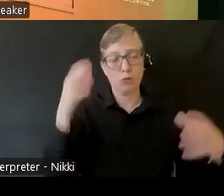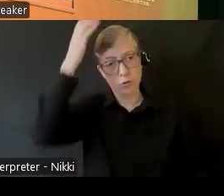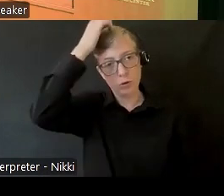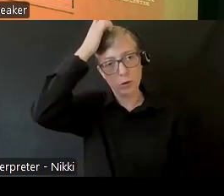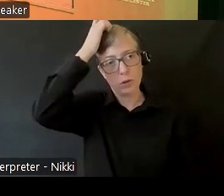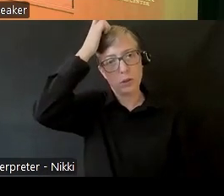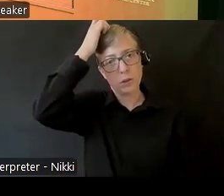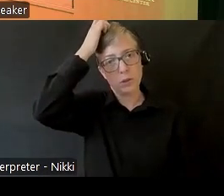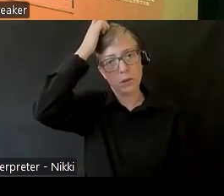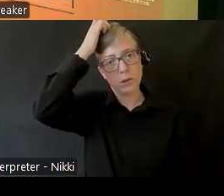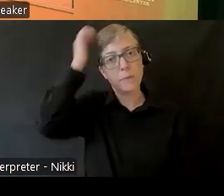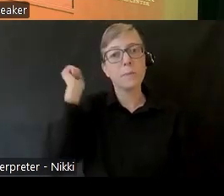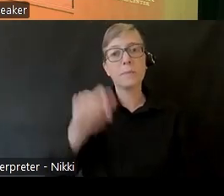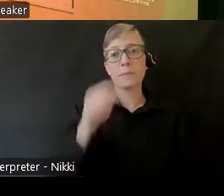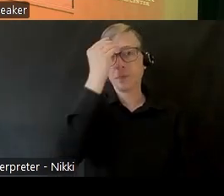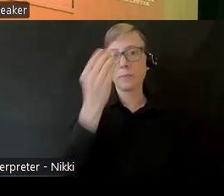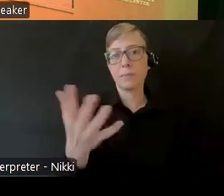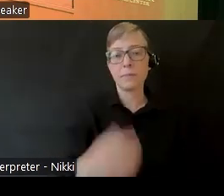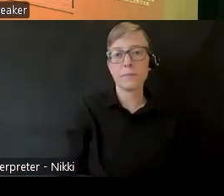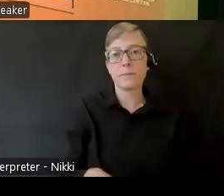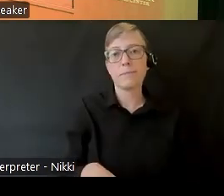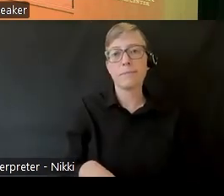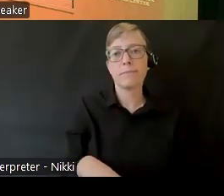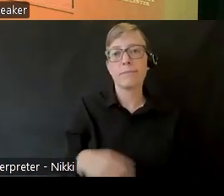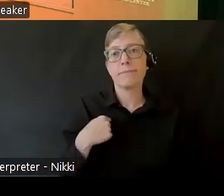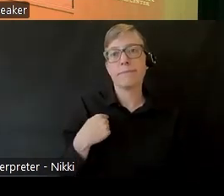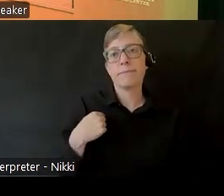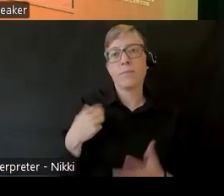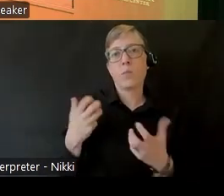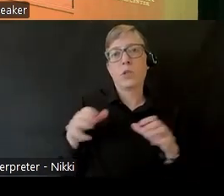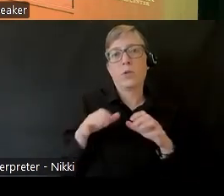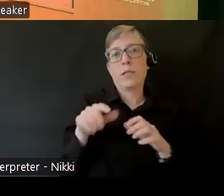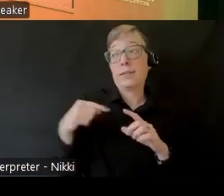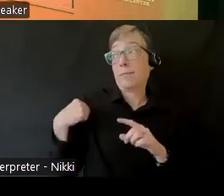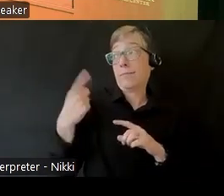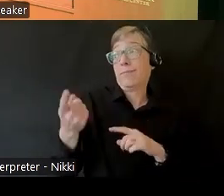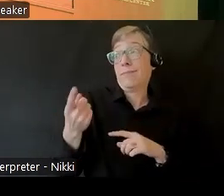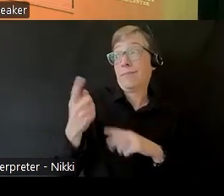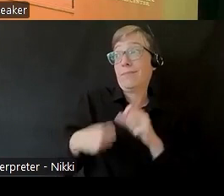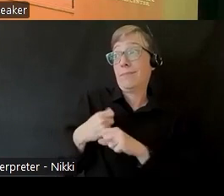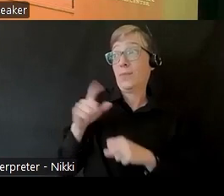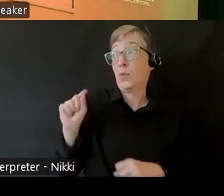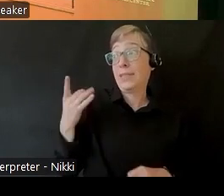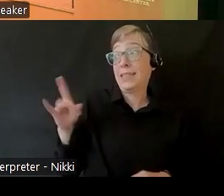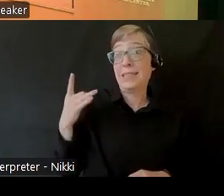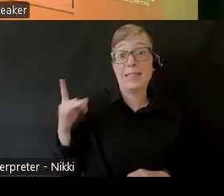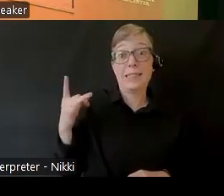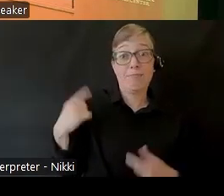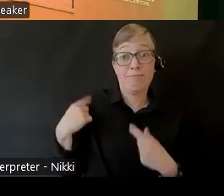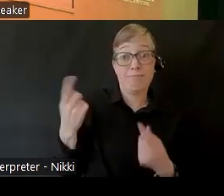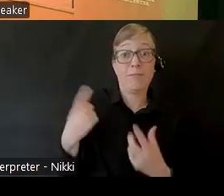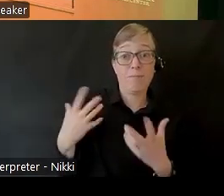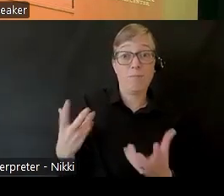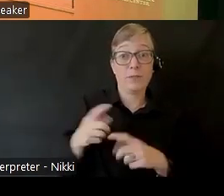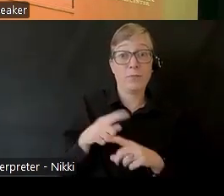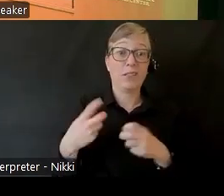have to tell you, I've been meaning to do this since 2018, but it's difficult.